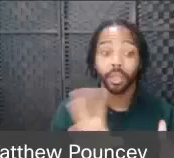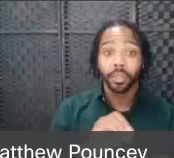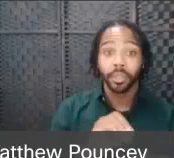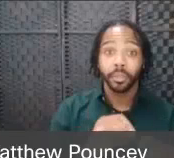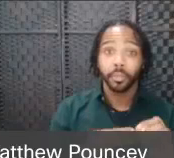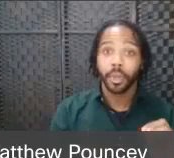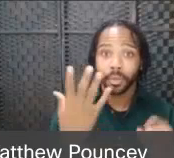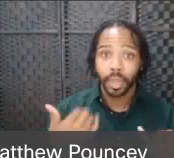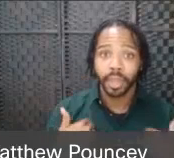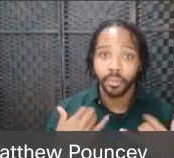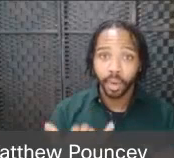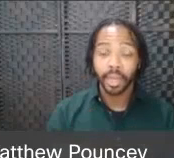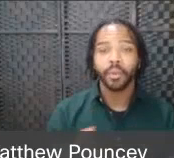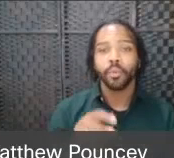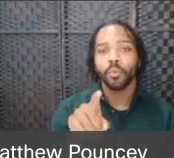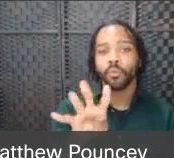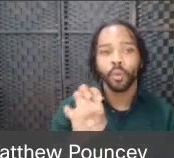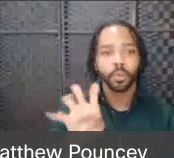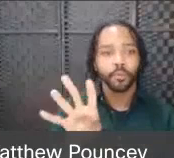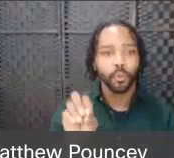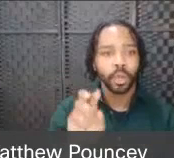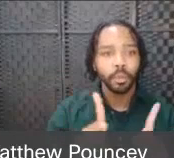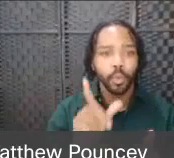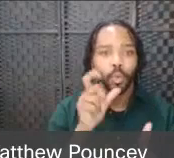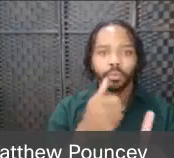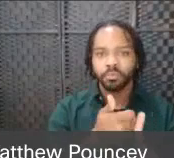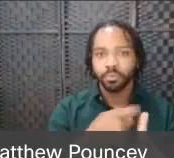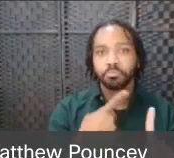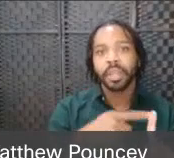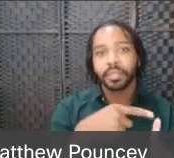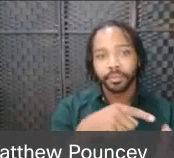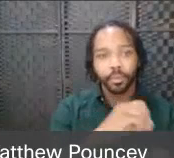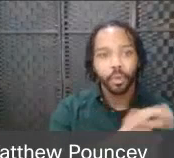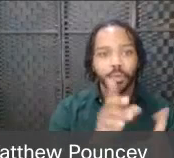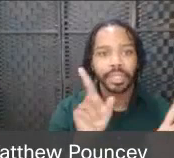this point is 440 people who have tested positive for COVID-19.